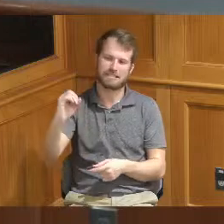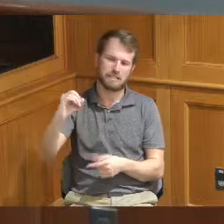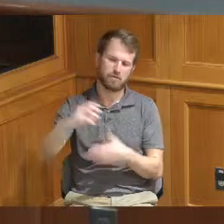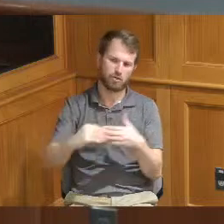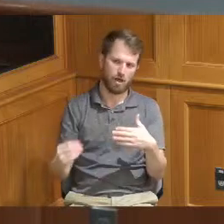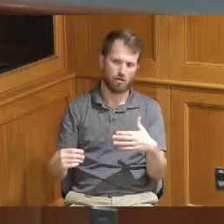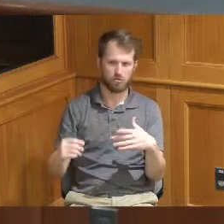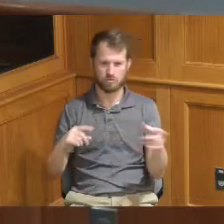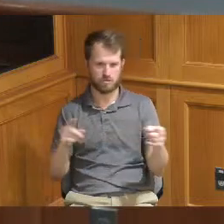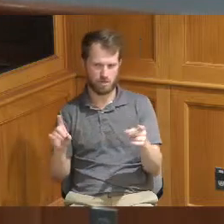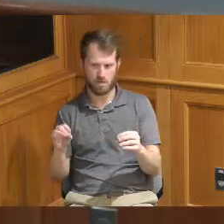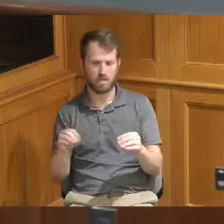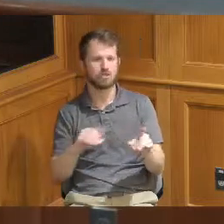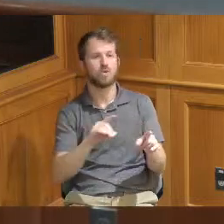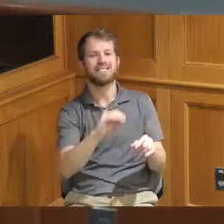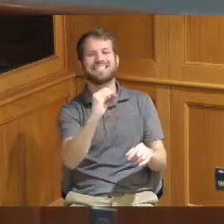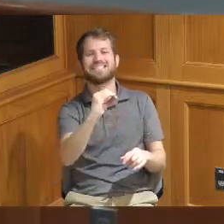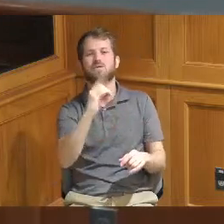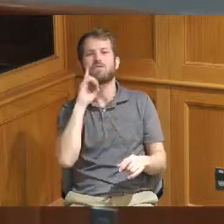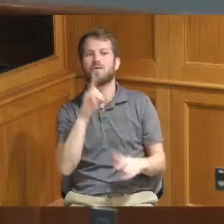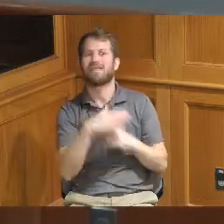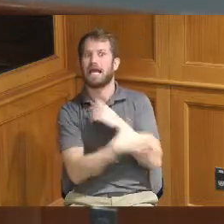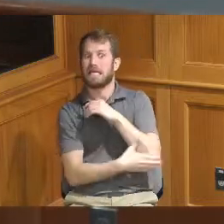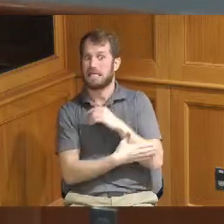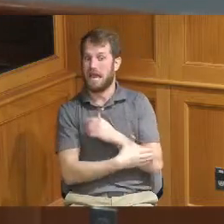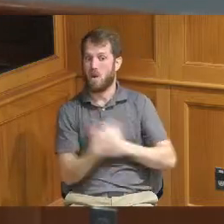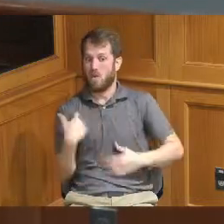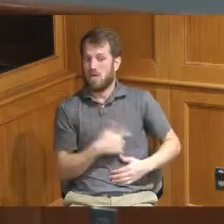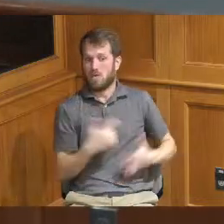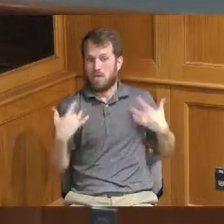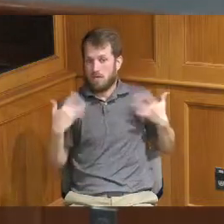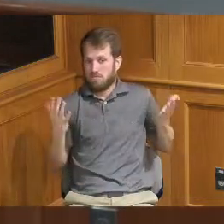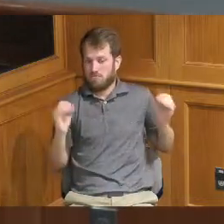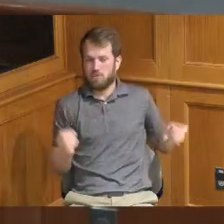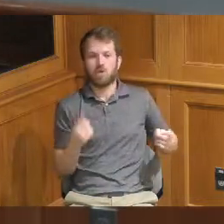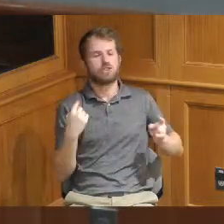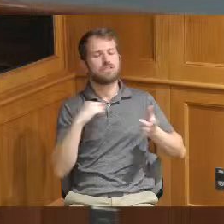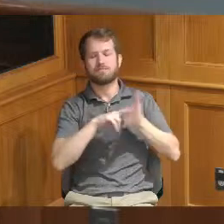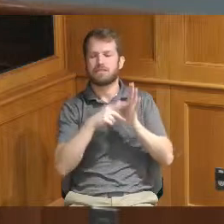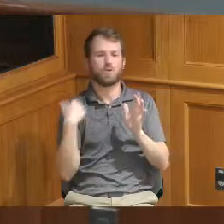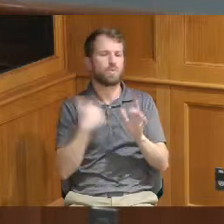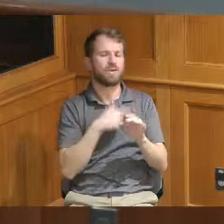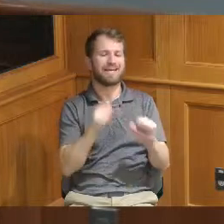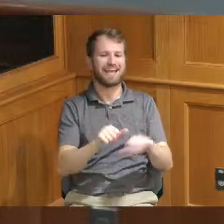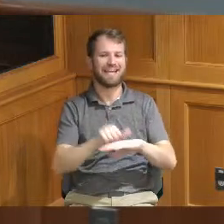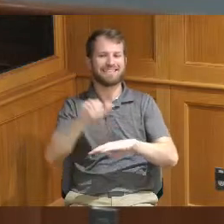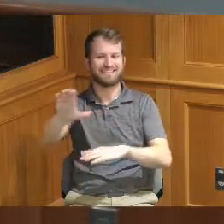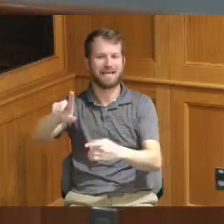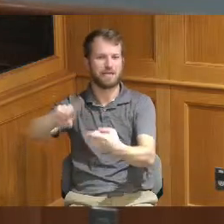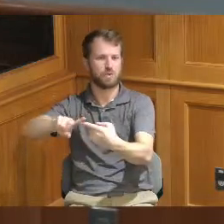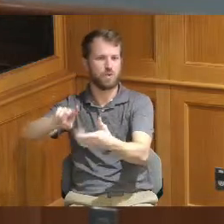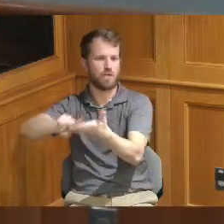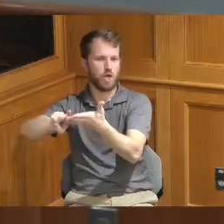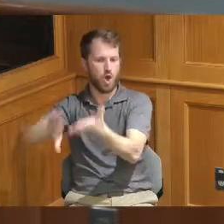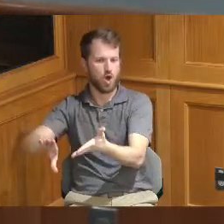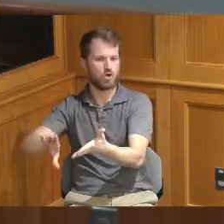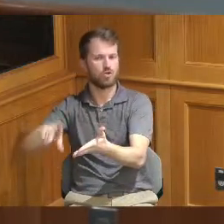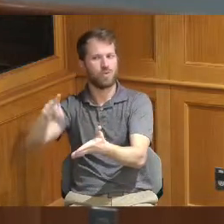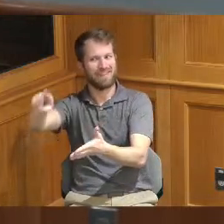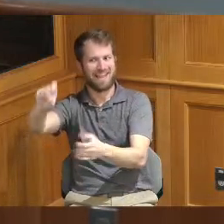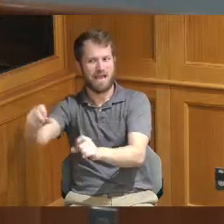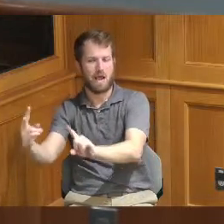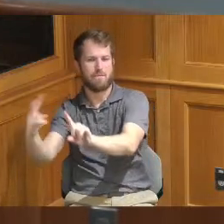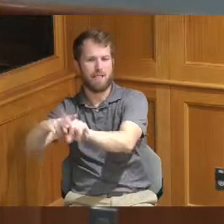Yeah, it's $0 to the county. county, It's yeah. just allowing us to send it to the auditor to put on their tax bills. Gotcha. Okay. And